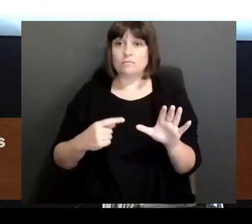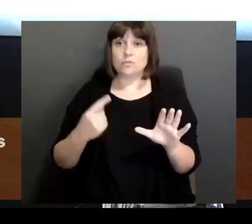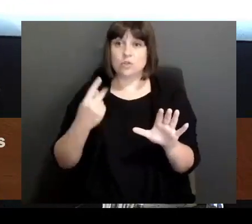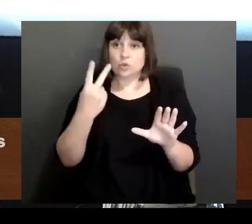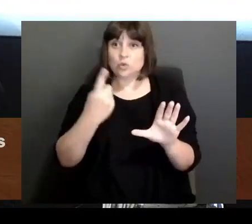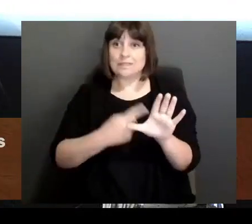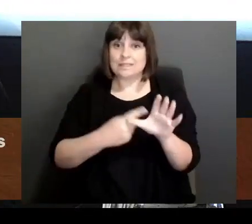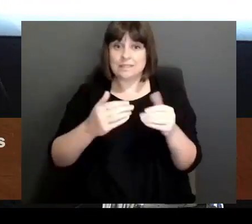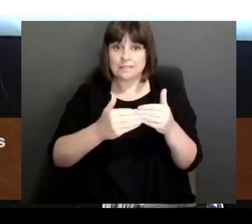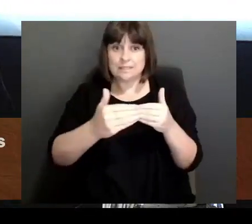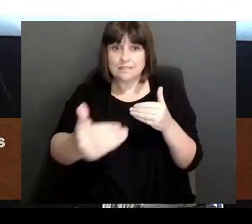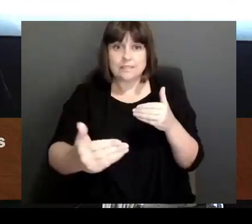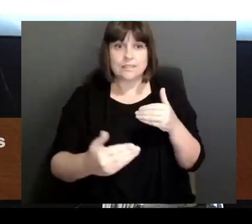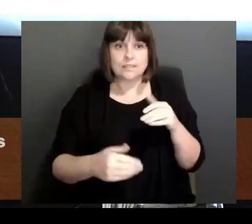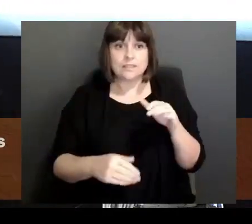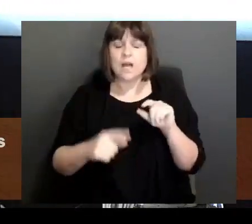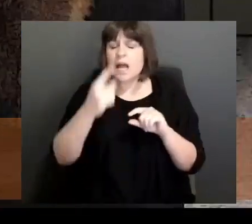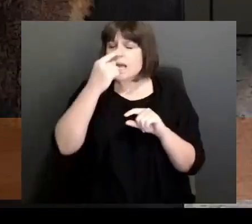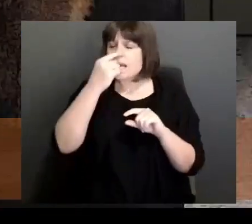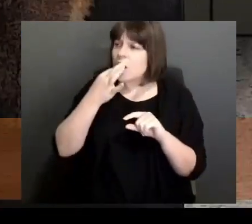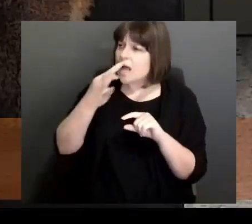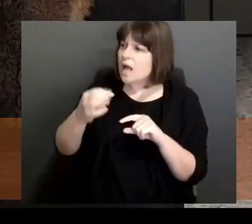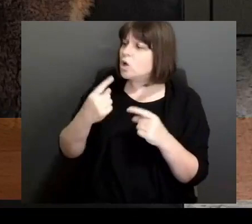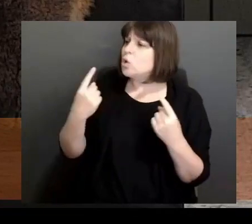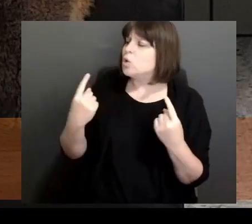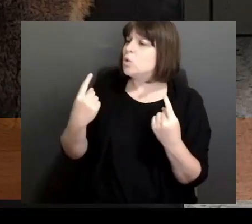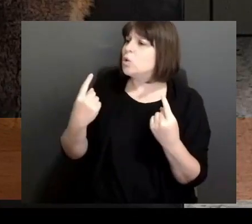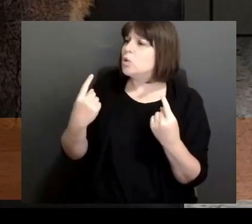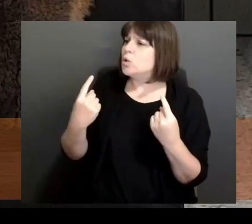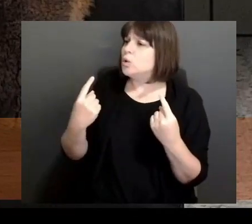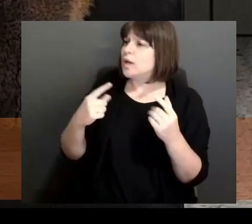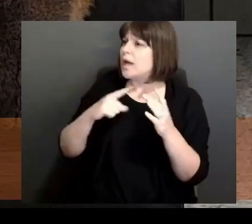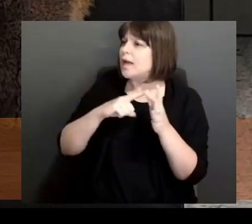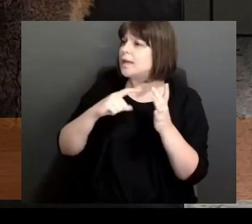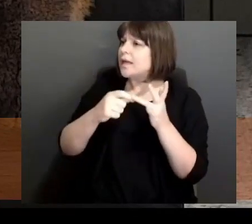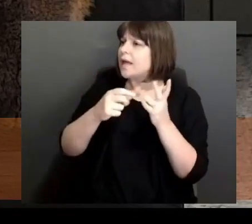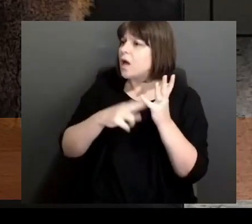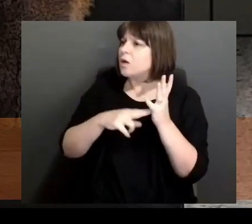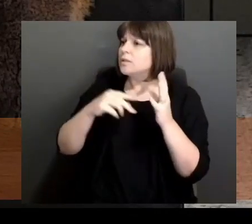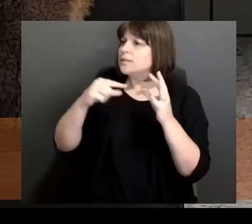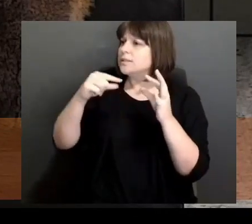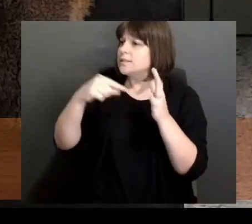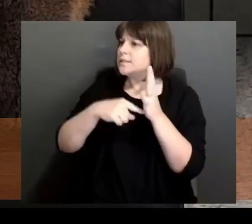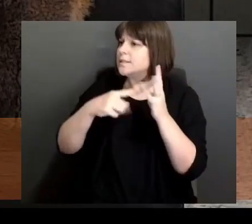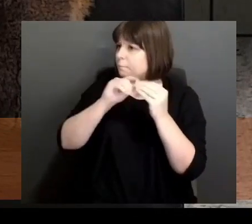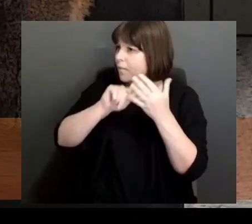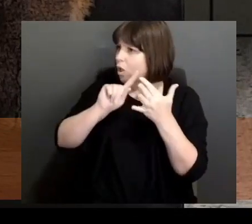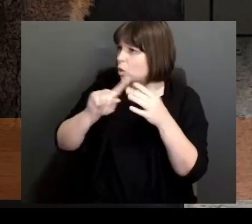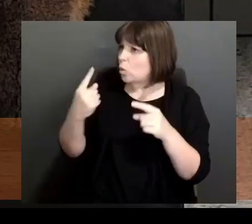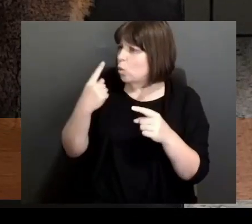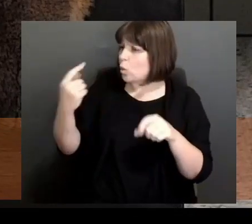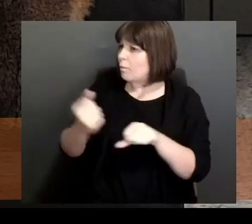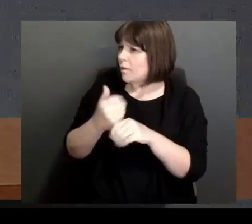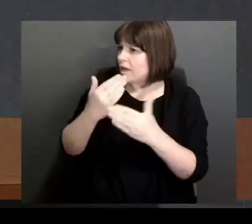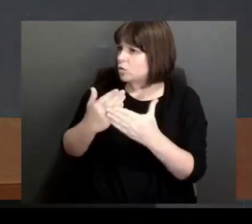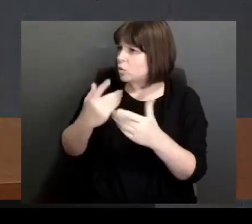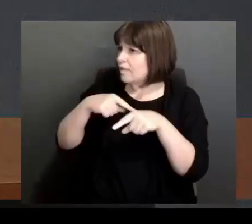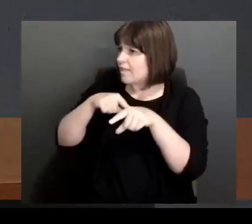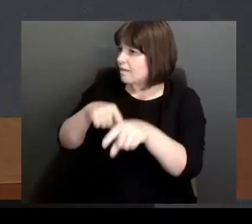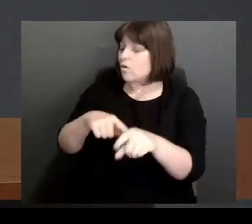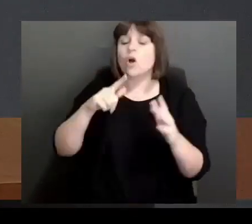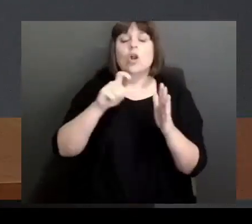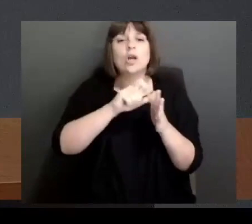accountable for those rehabilitation plans? The Earth Resources Regulator within DECA. And has there ever